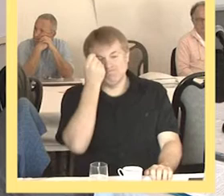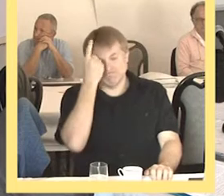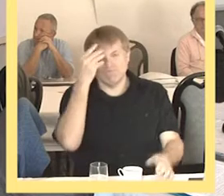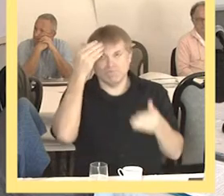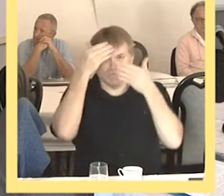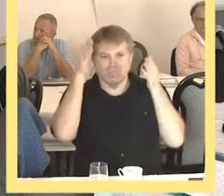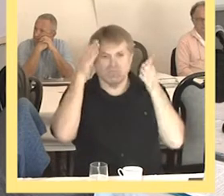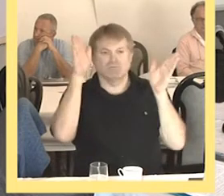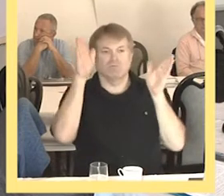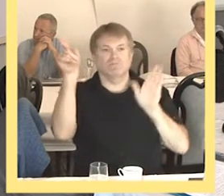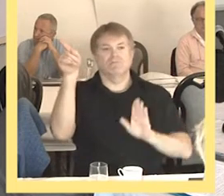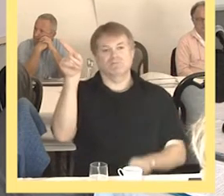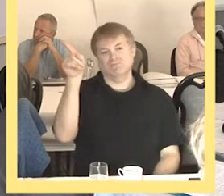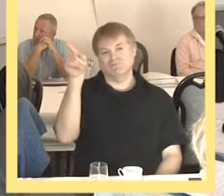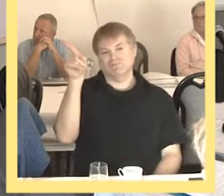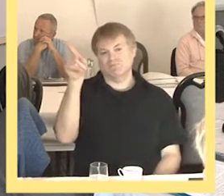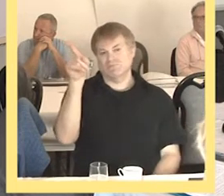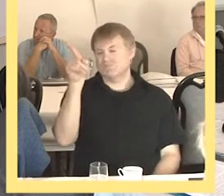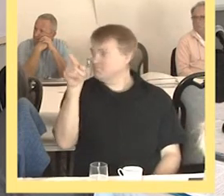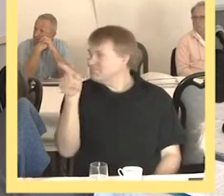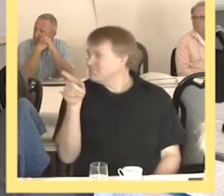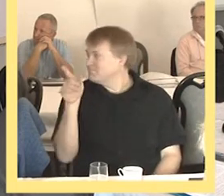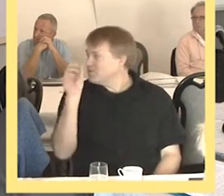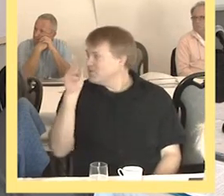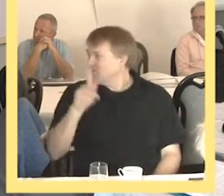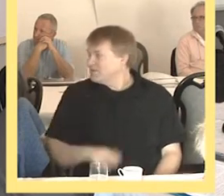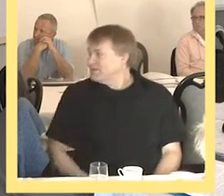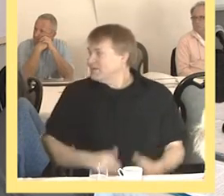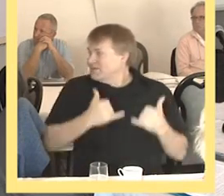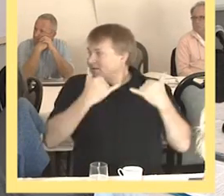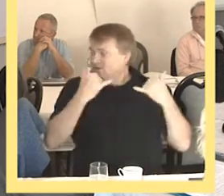Yes. Claudia? Yeah, okay, I can continue.